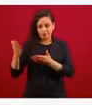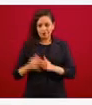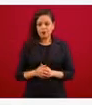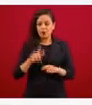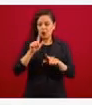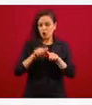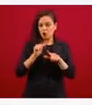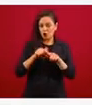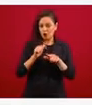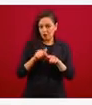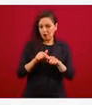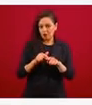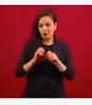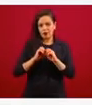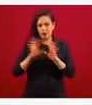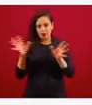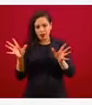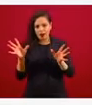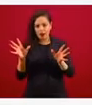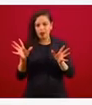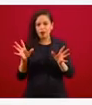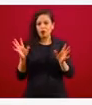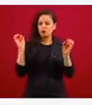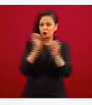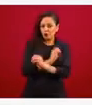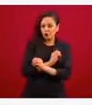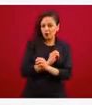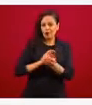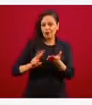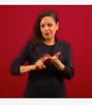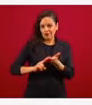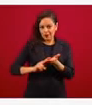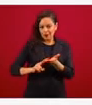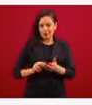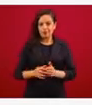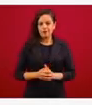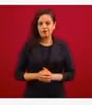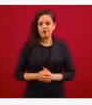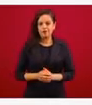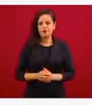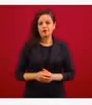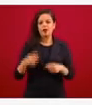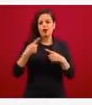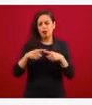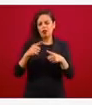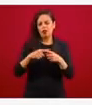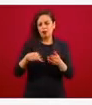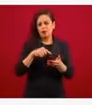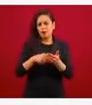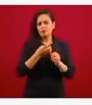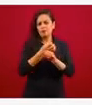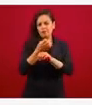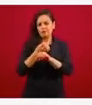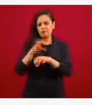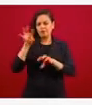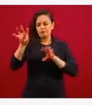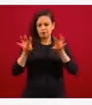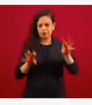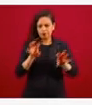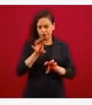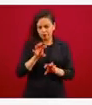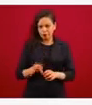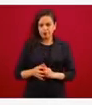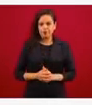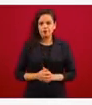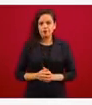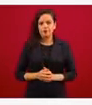cases per 100,000 inhabitants in a particular area. And this is the distribution we have as a result.